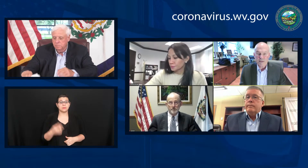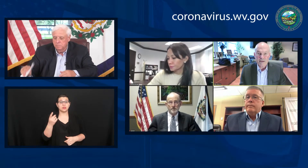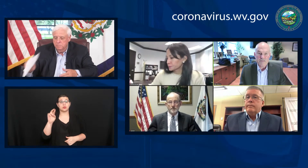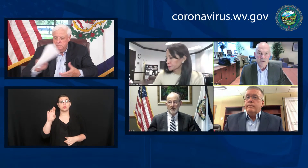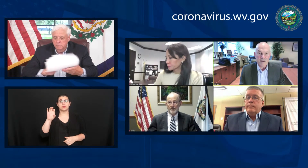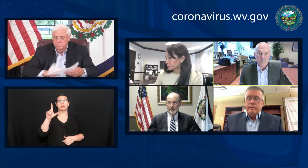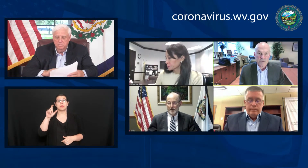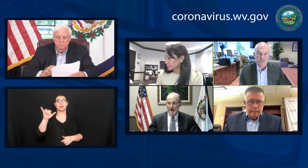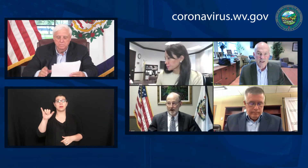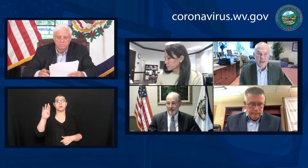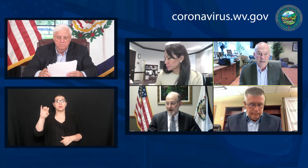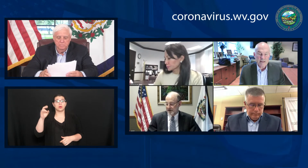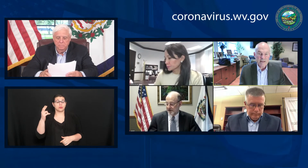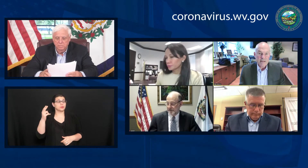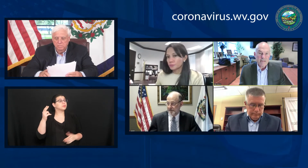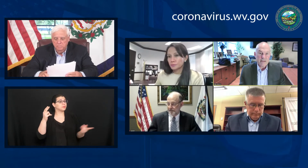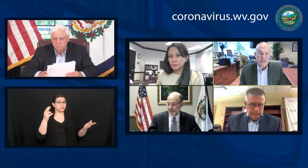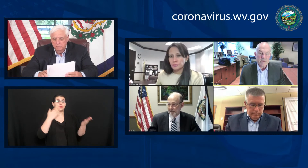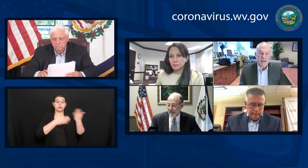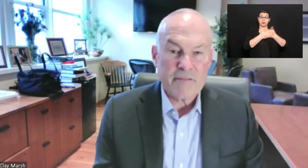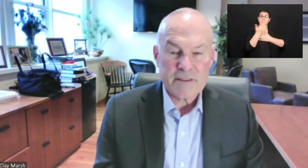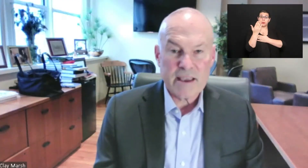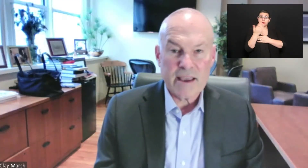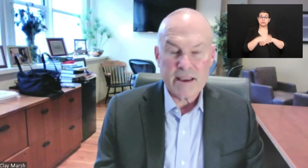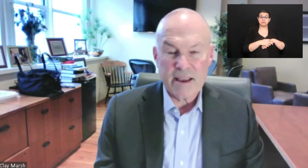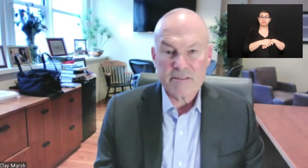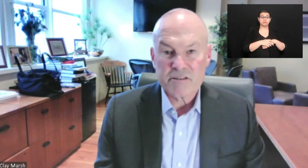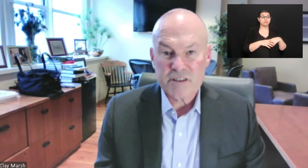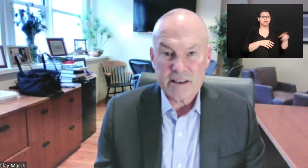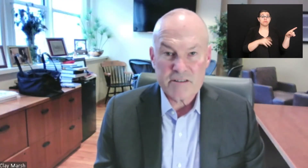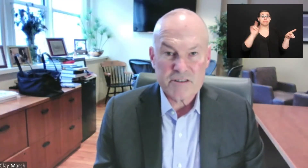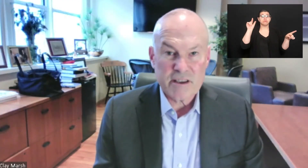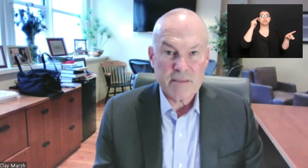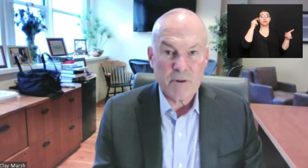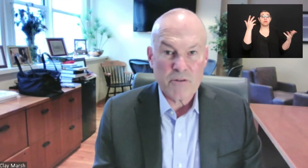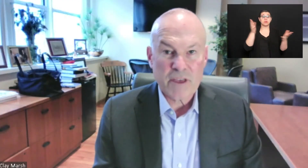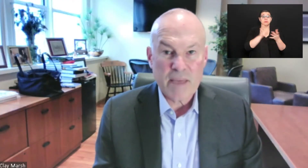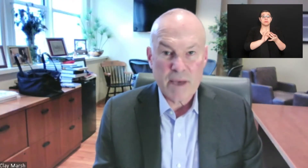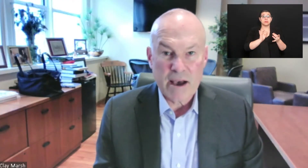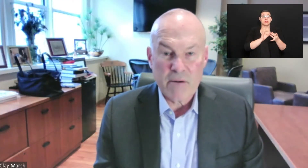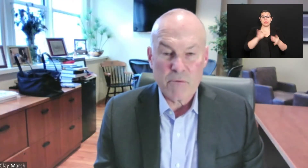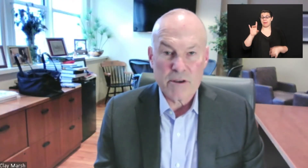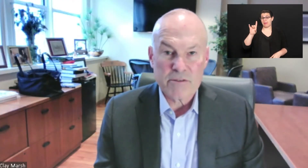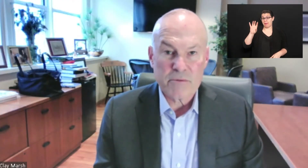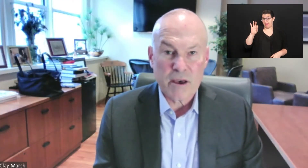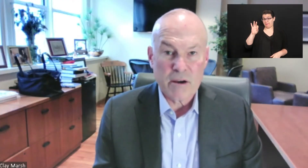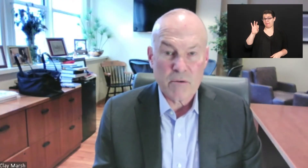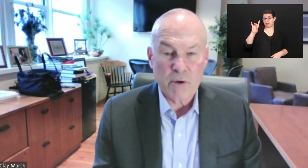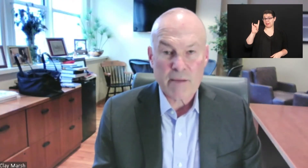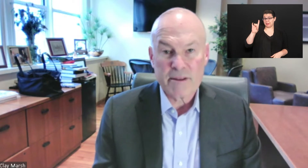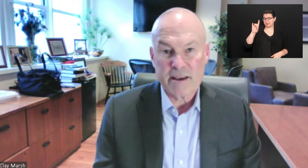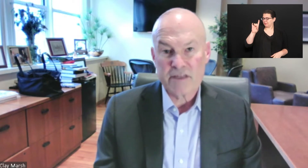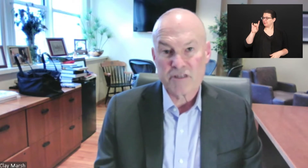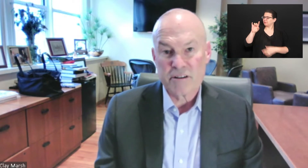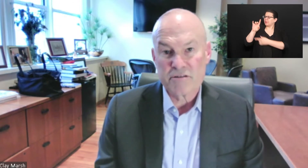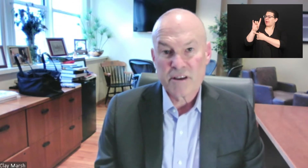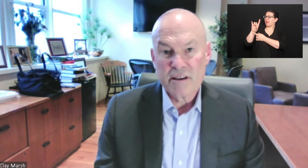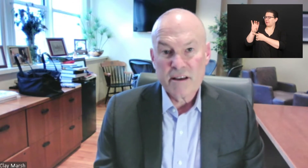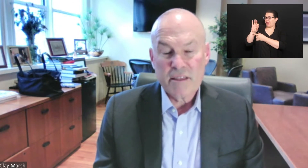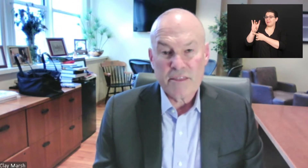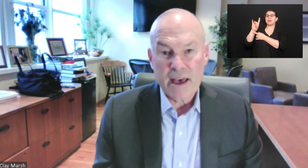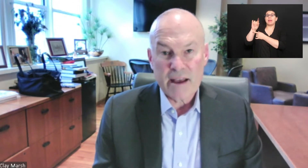morning. As the governor said, the FDA and the CDC both came out with